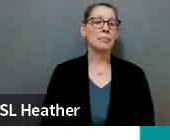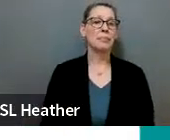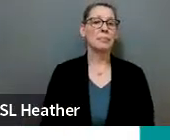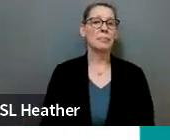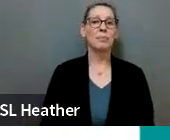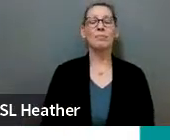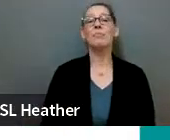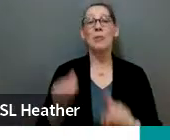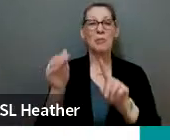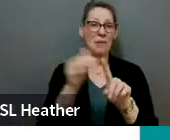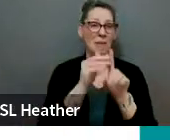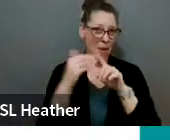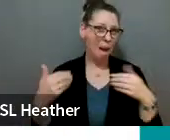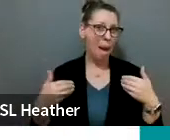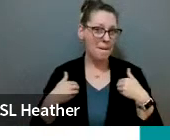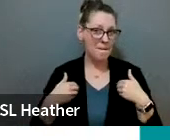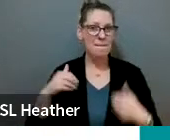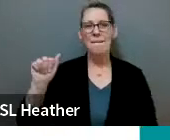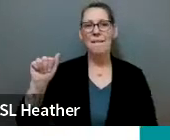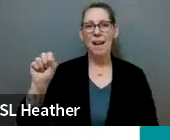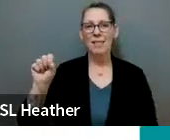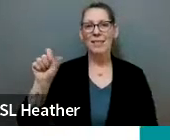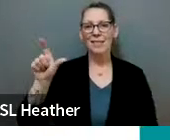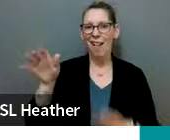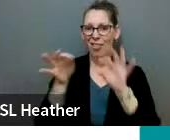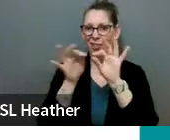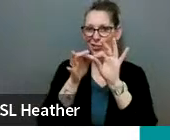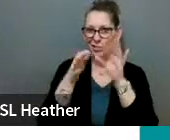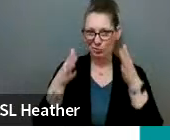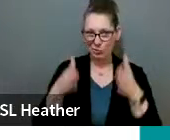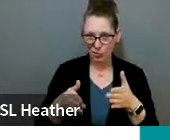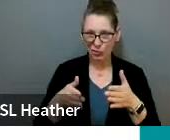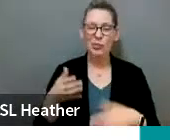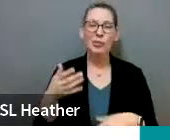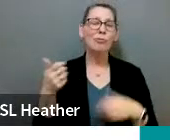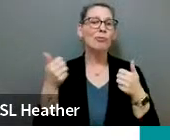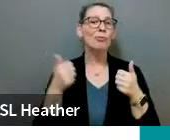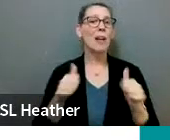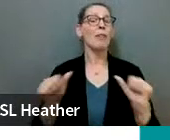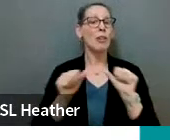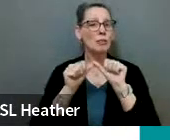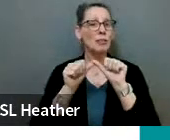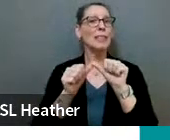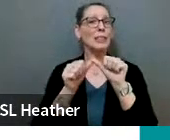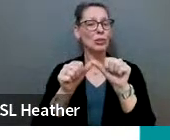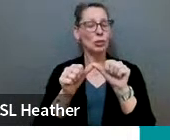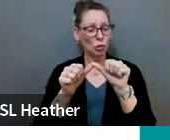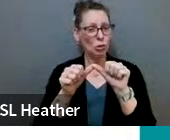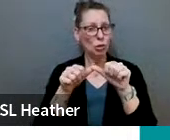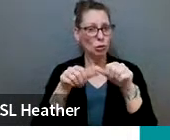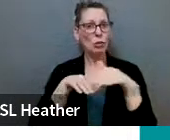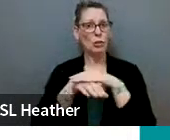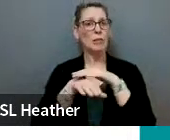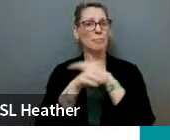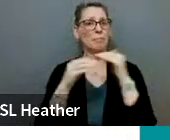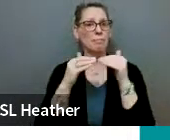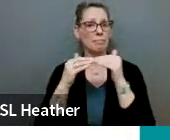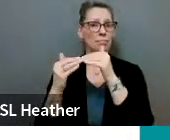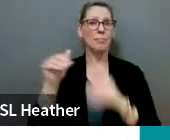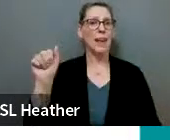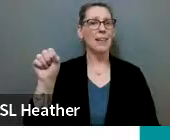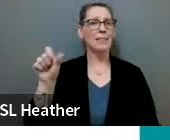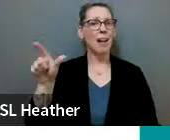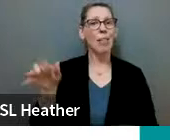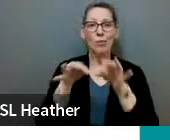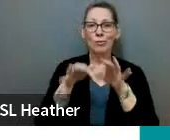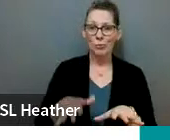A reminder that we do have ASL interpretation. In an effort to continue to center equity, there is an ASL interpreter